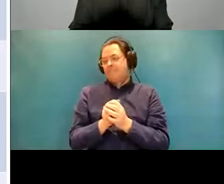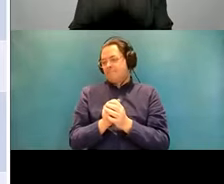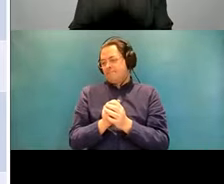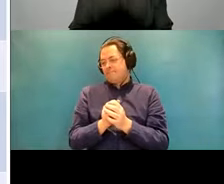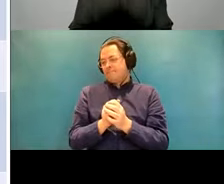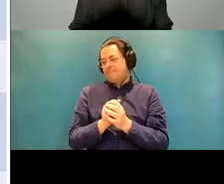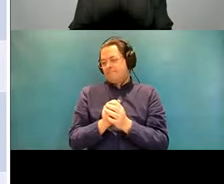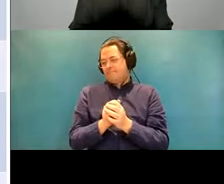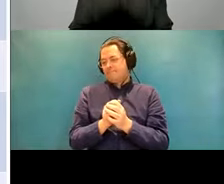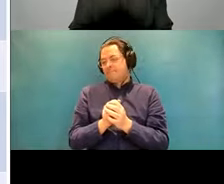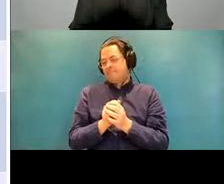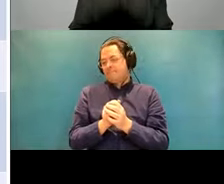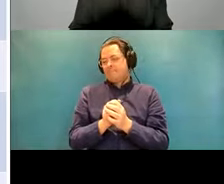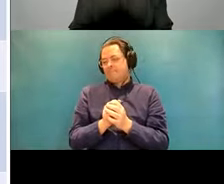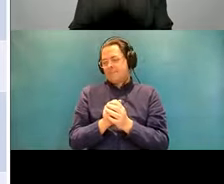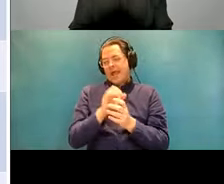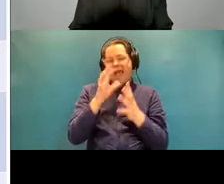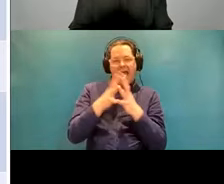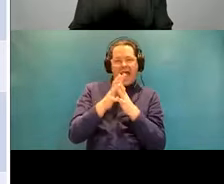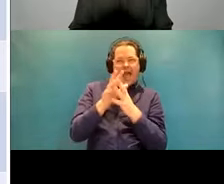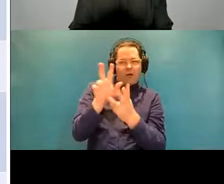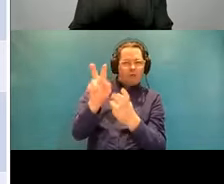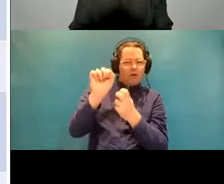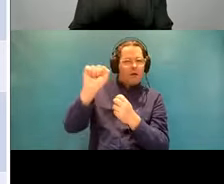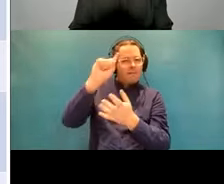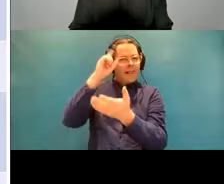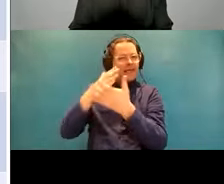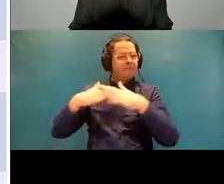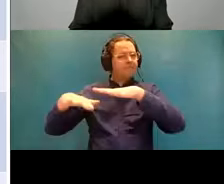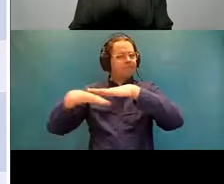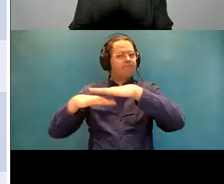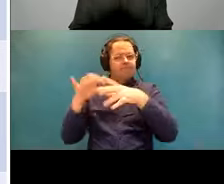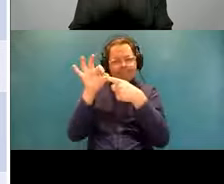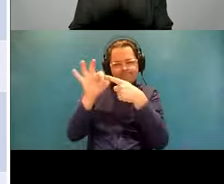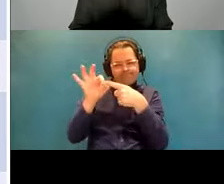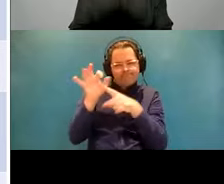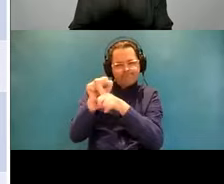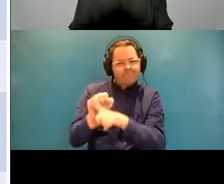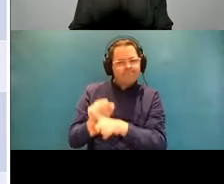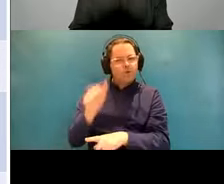inferring beliefs and that from those in a very fine-grained way.